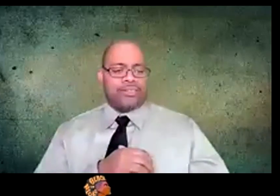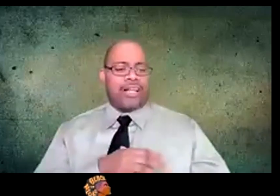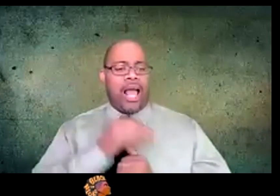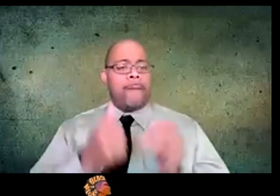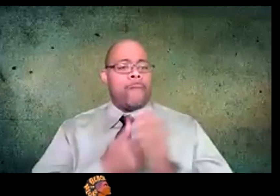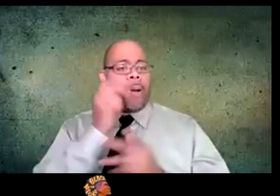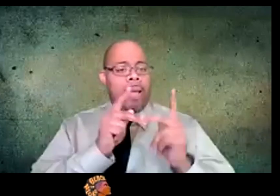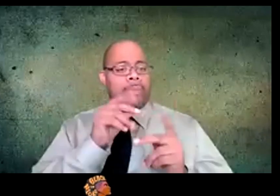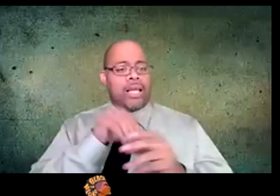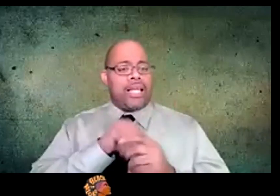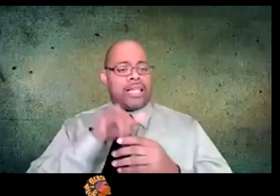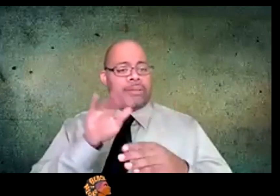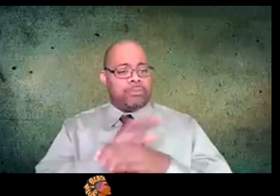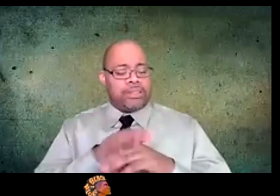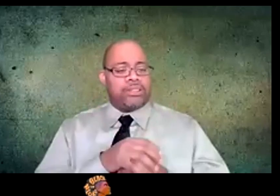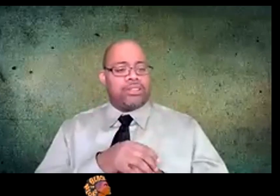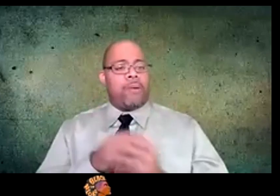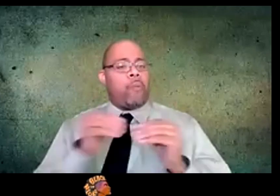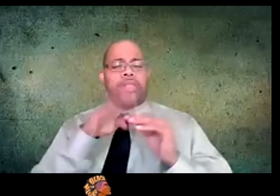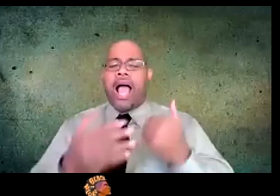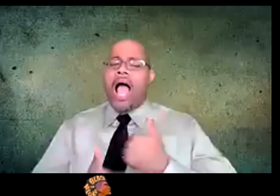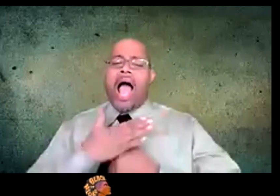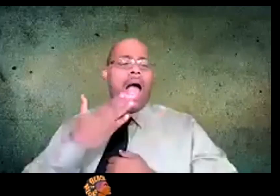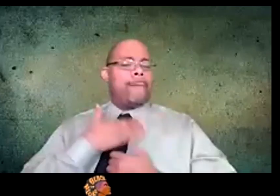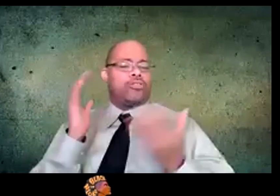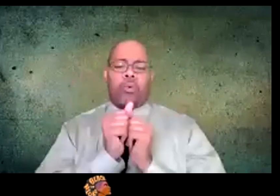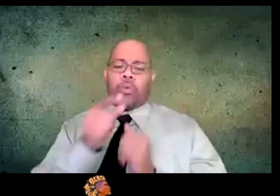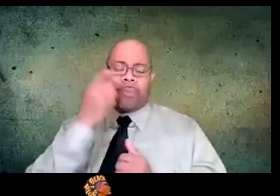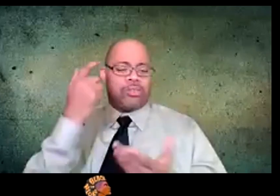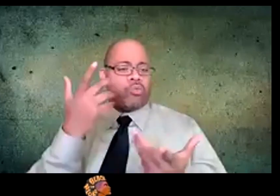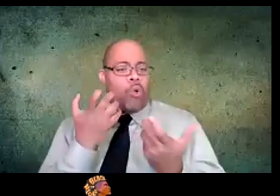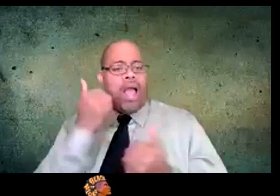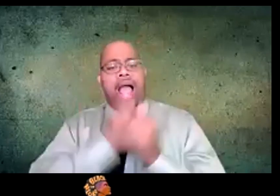folks in this industry are more than happy to chat, because we want